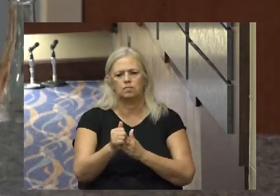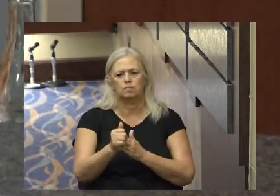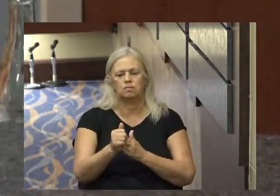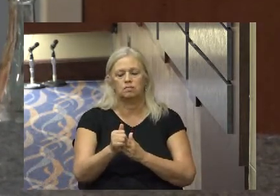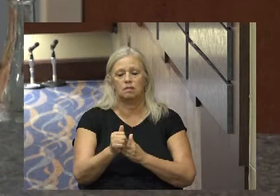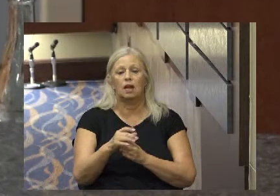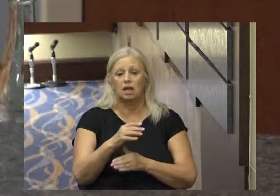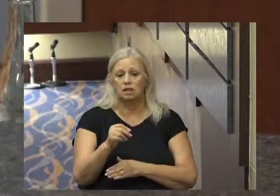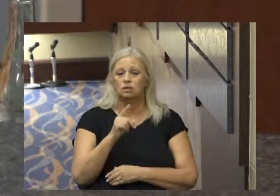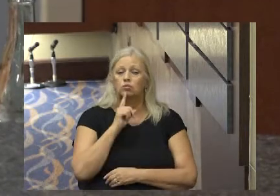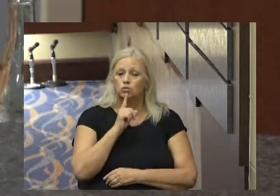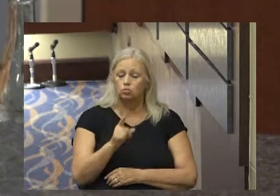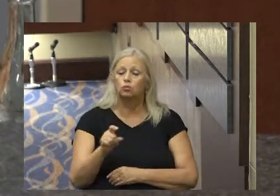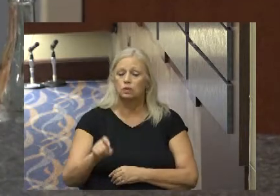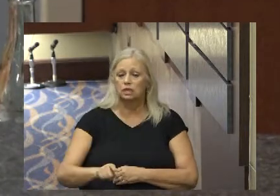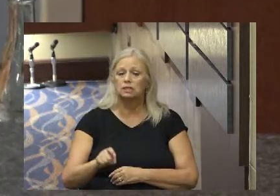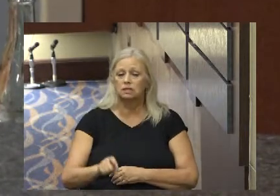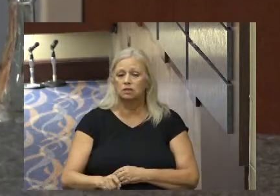necessary.